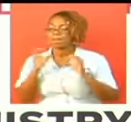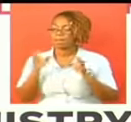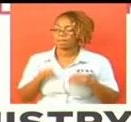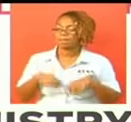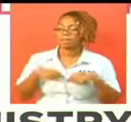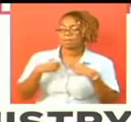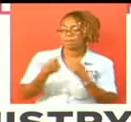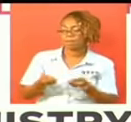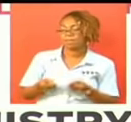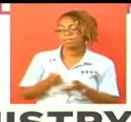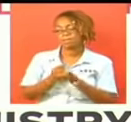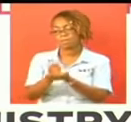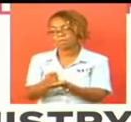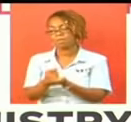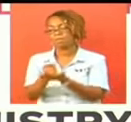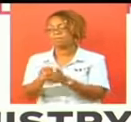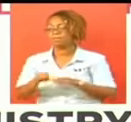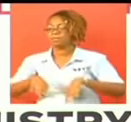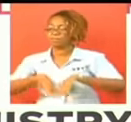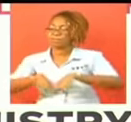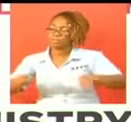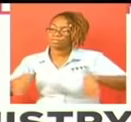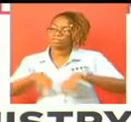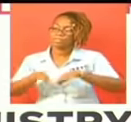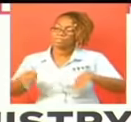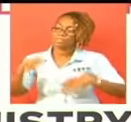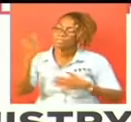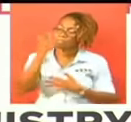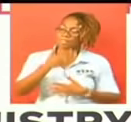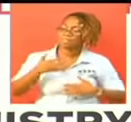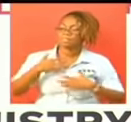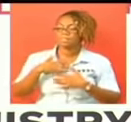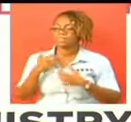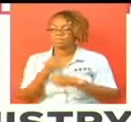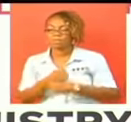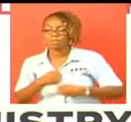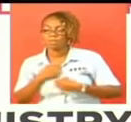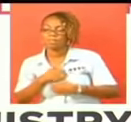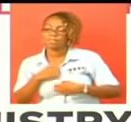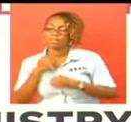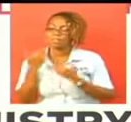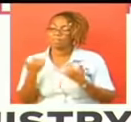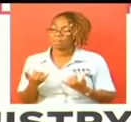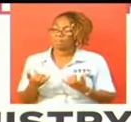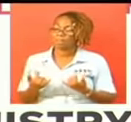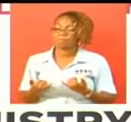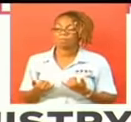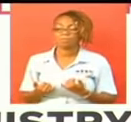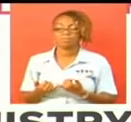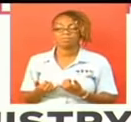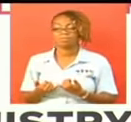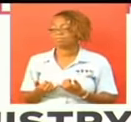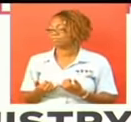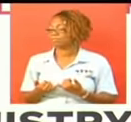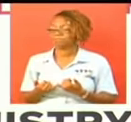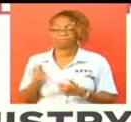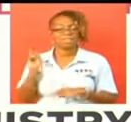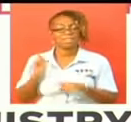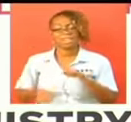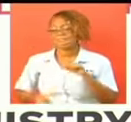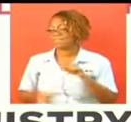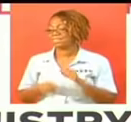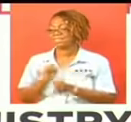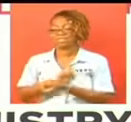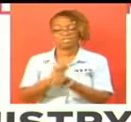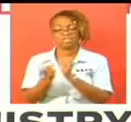to implement. Until such time, we do want to continue to advise that the existing public health restrictions be